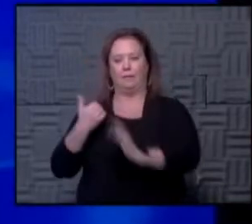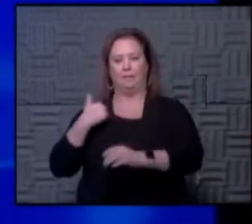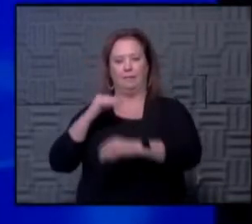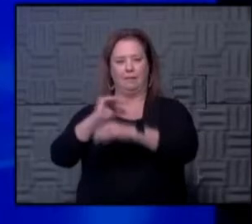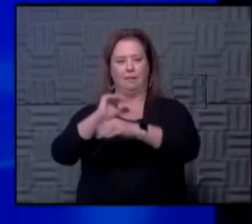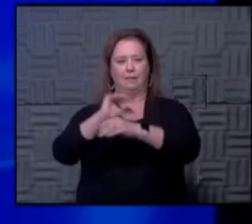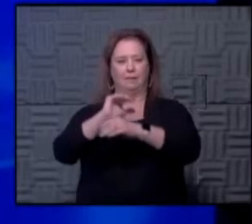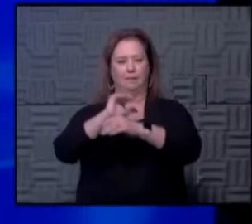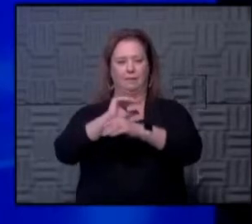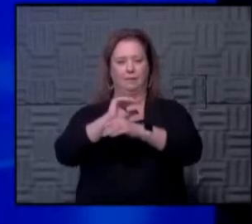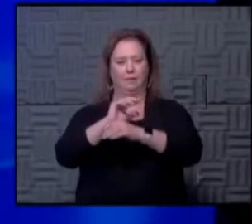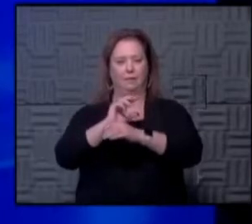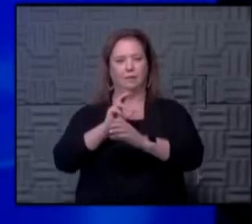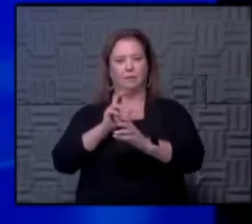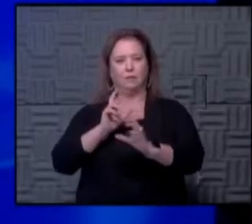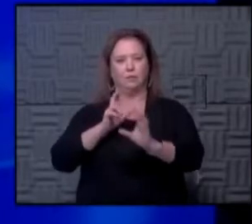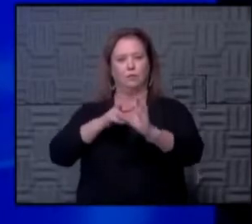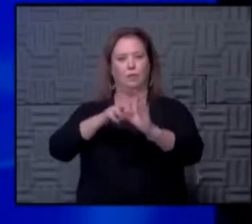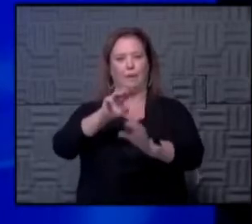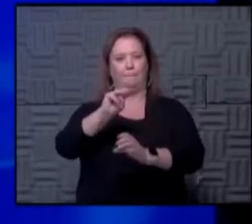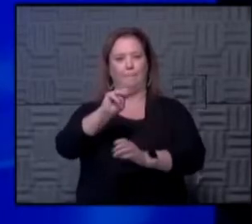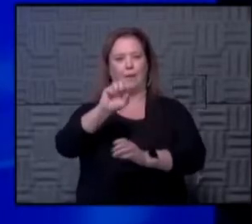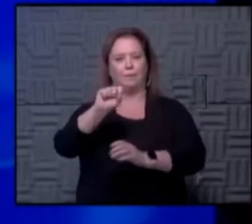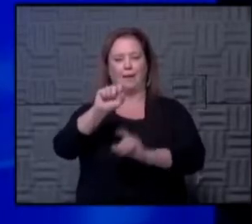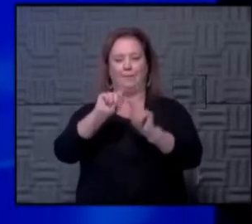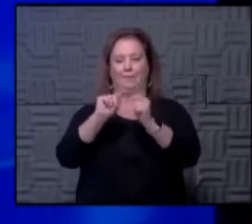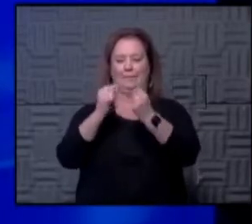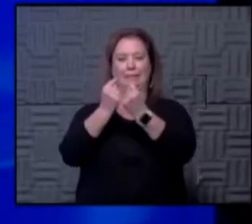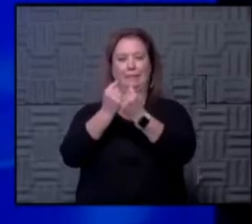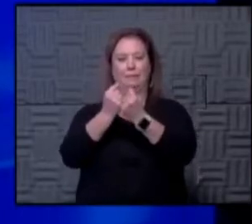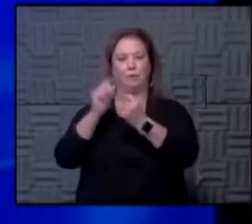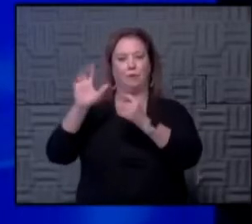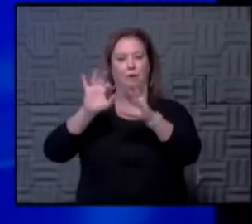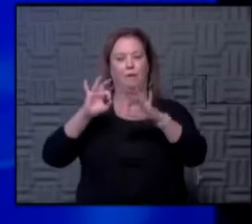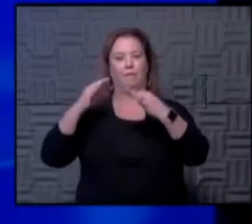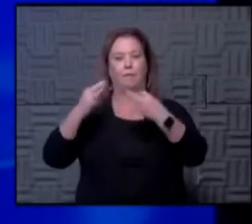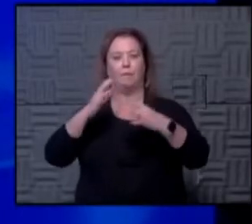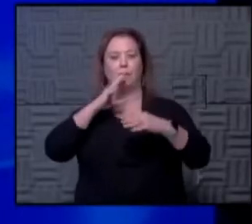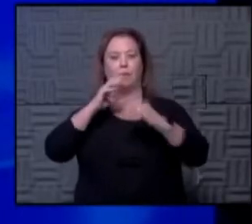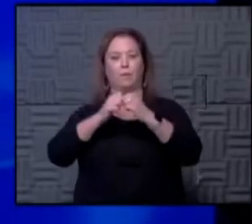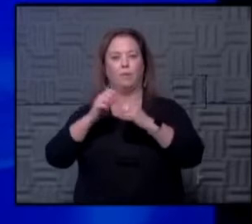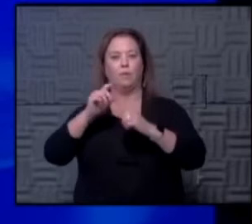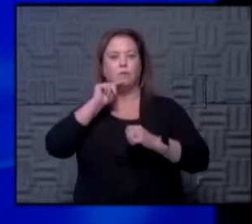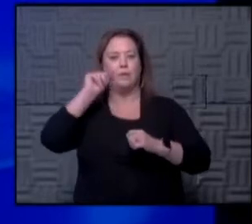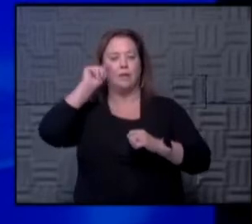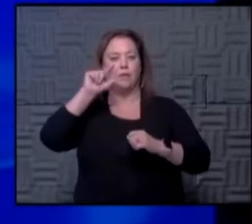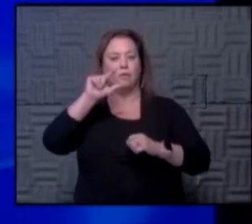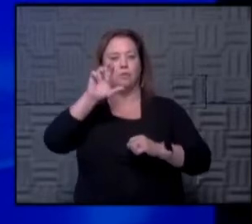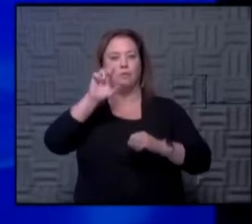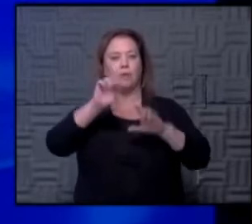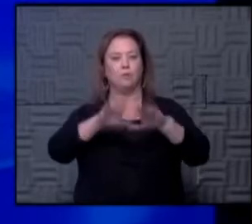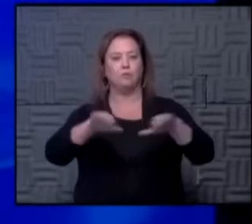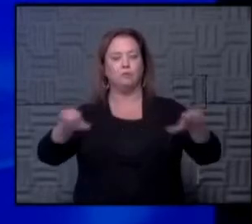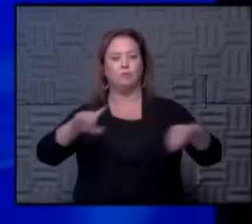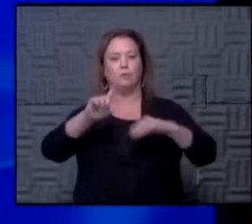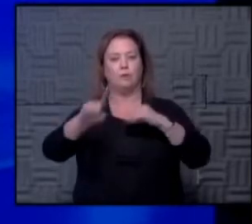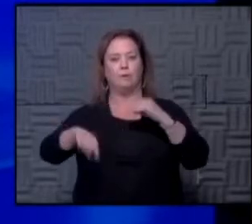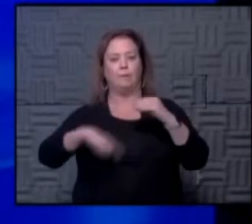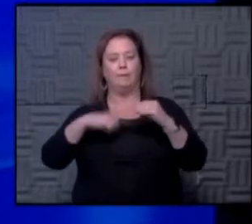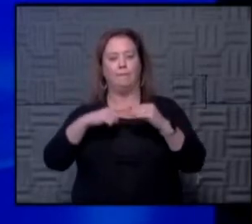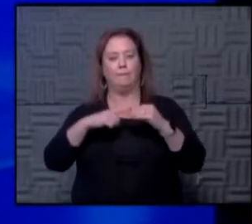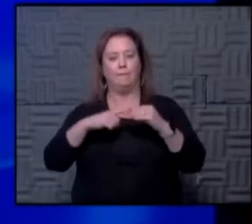last night to join via Microsoft Teams her family to talk with her teenage grandchildren